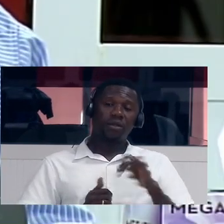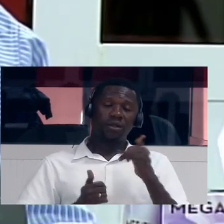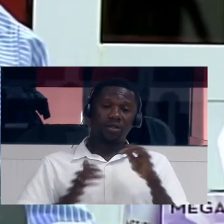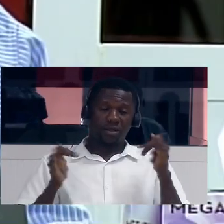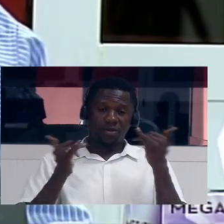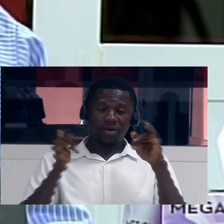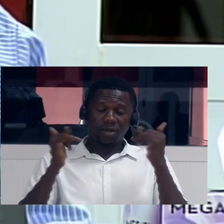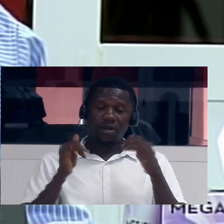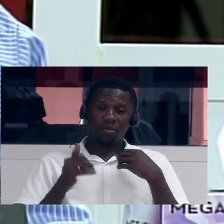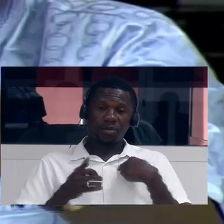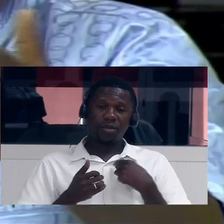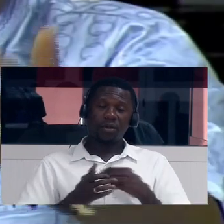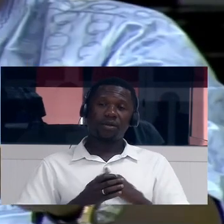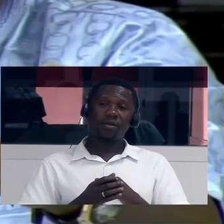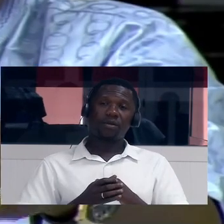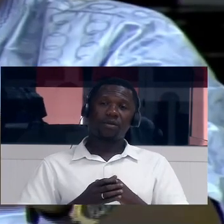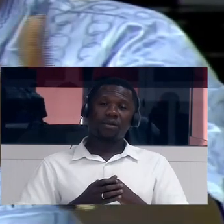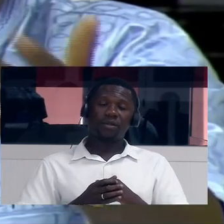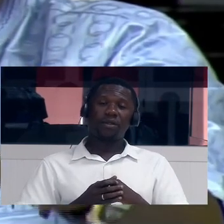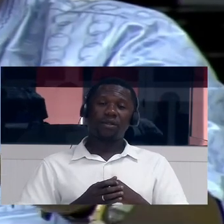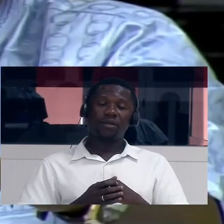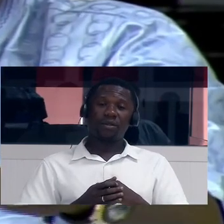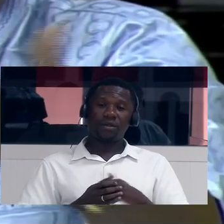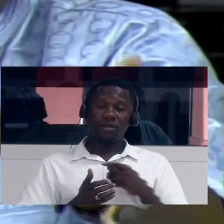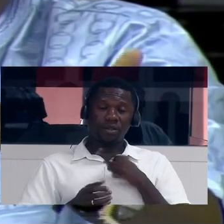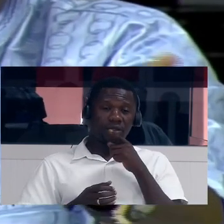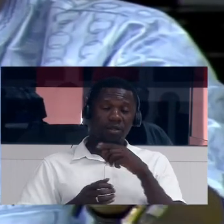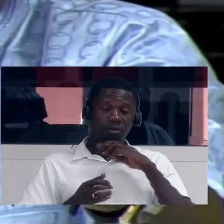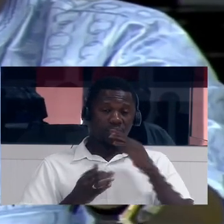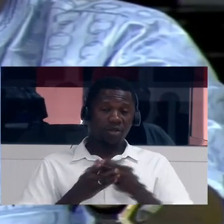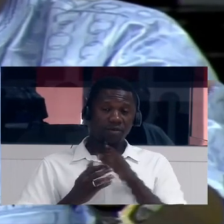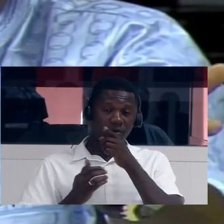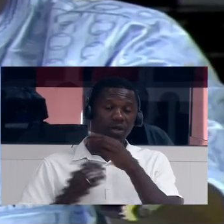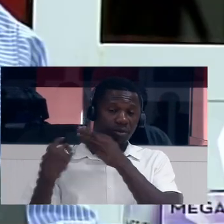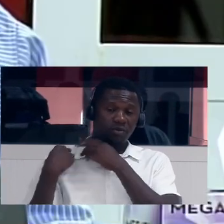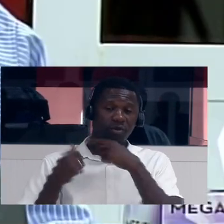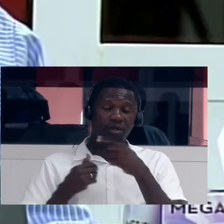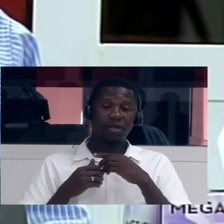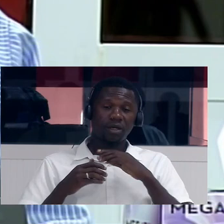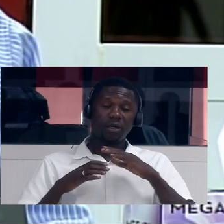thought, then she believed that you were responsible for that calm. That's why she congratulated me.